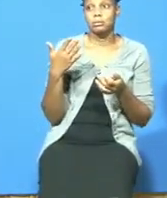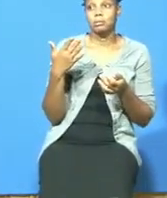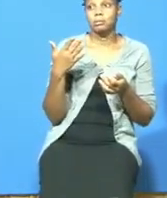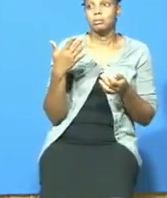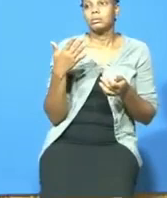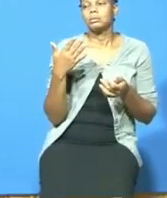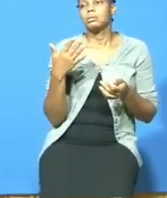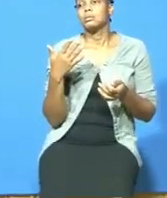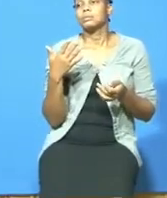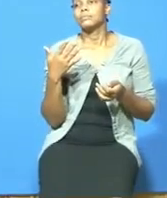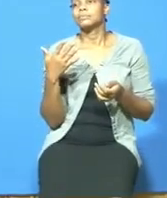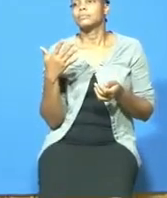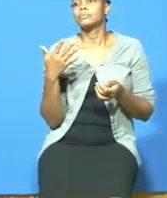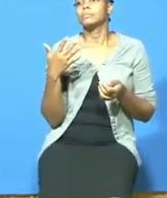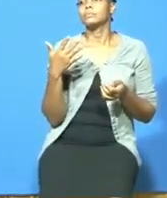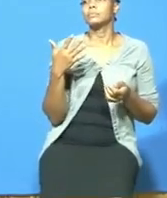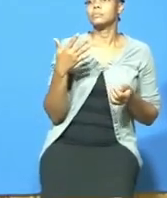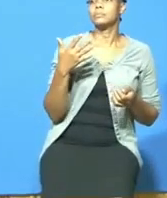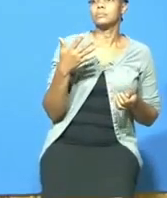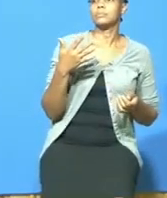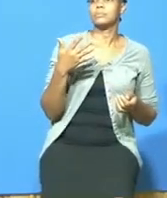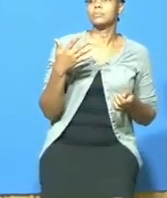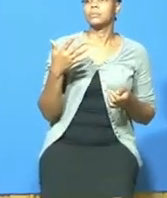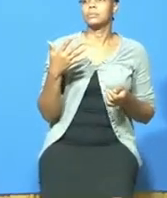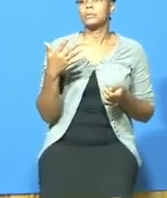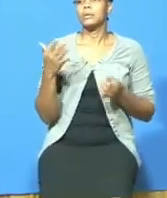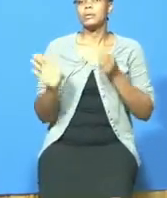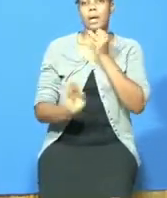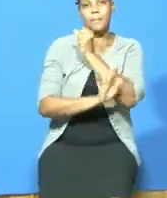for the protective power of Jehovah